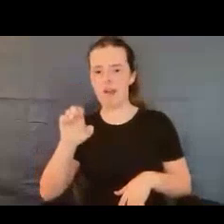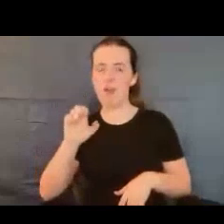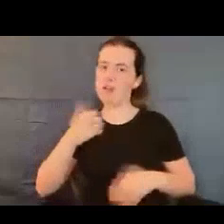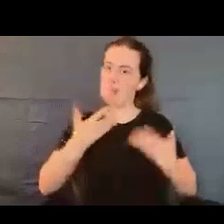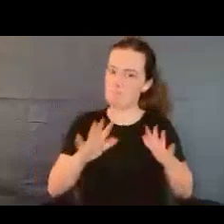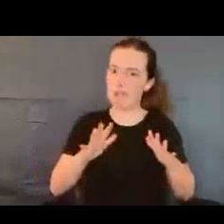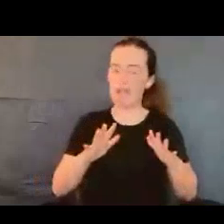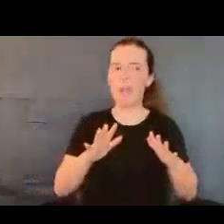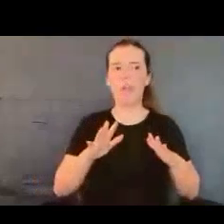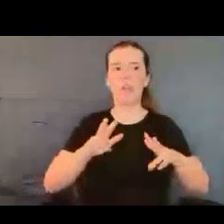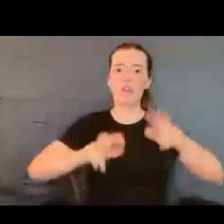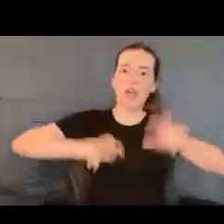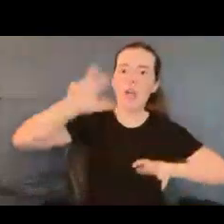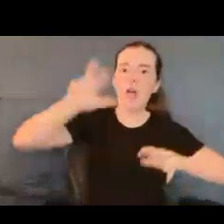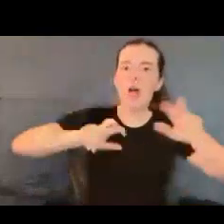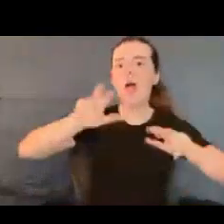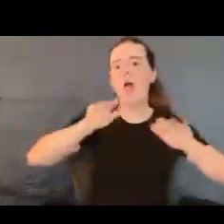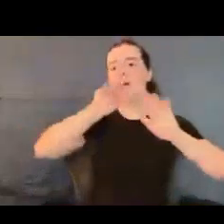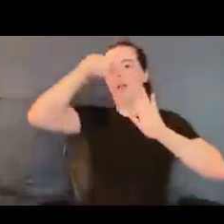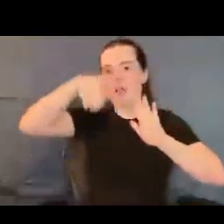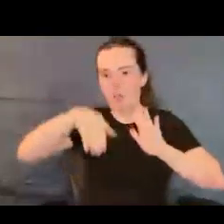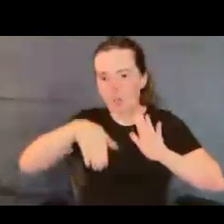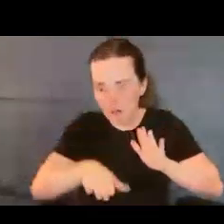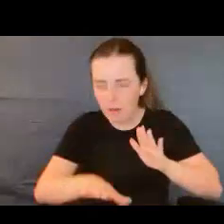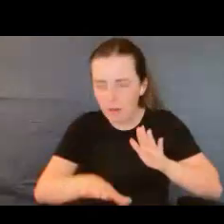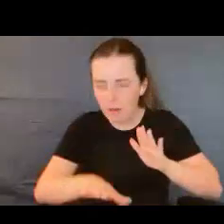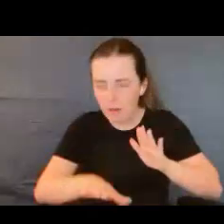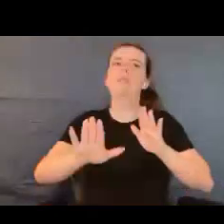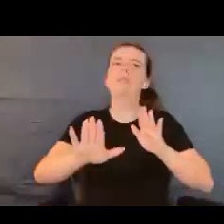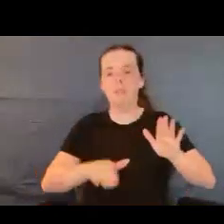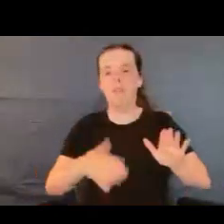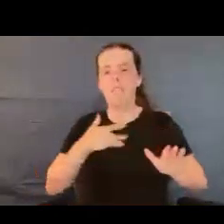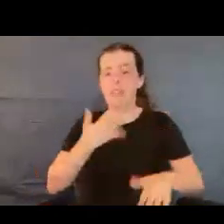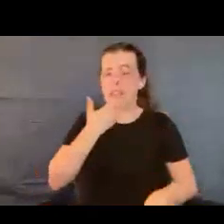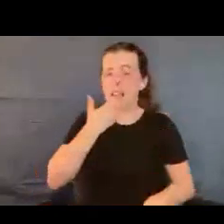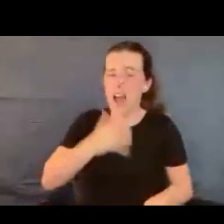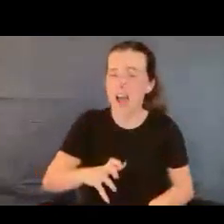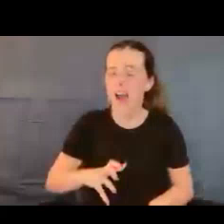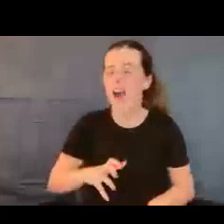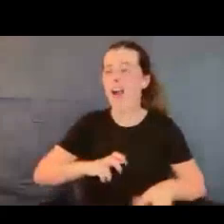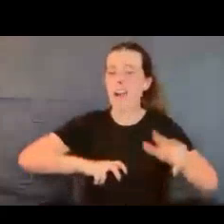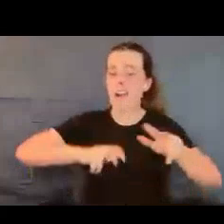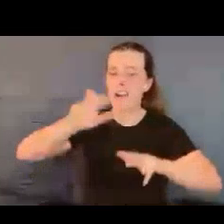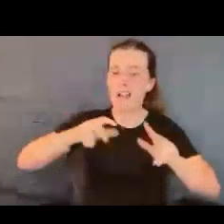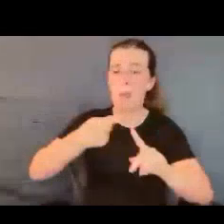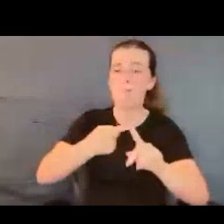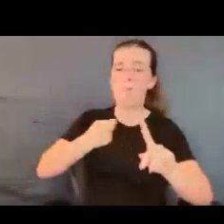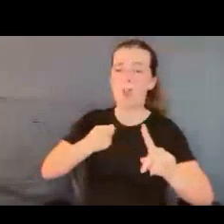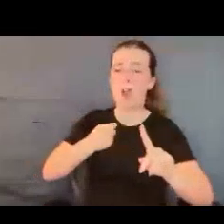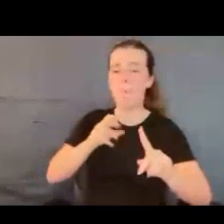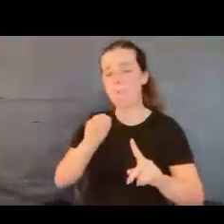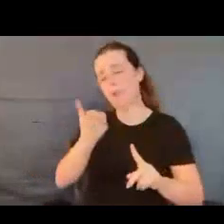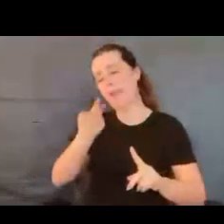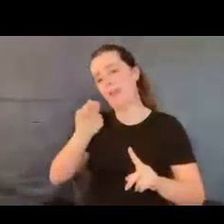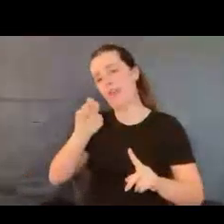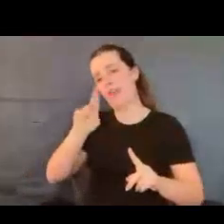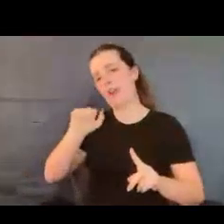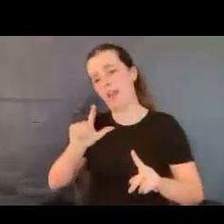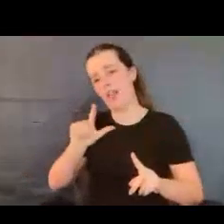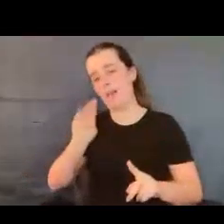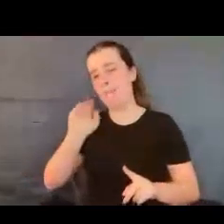done the huge descent. You're feeling the heat, and then you climbed up from Mineral Basin, and you're looking at okay, I